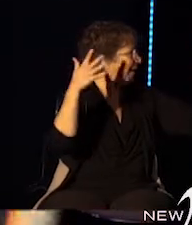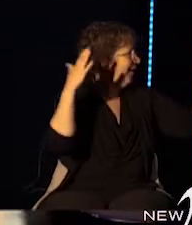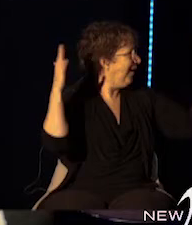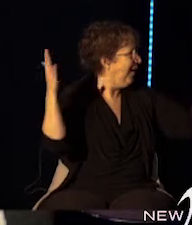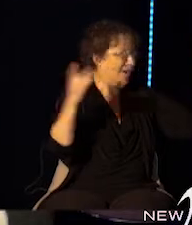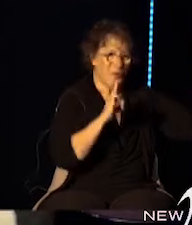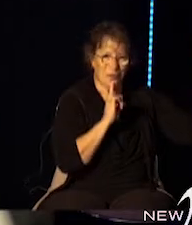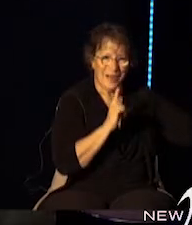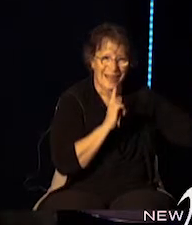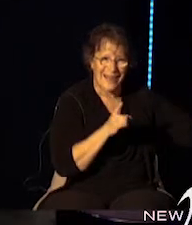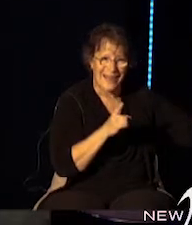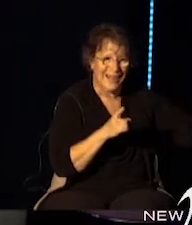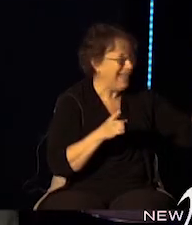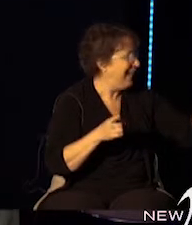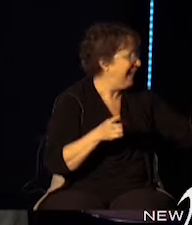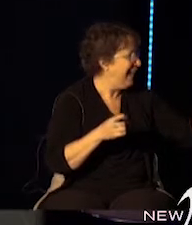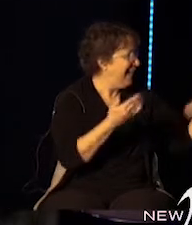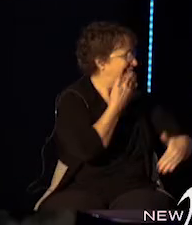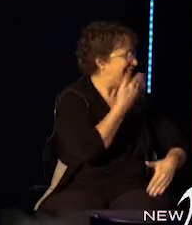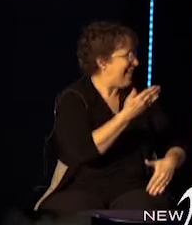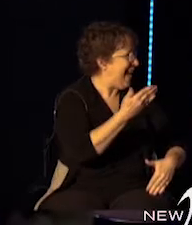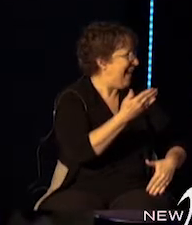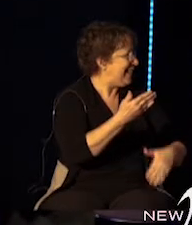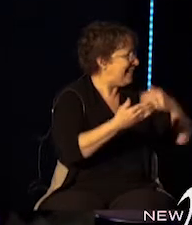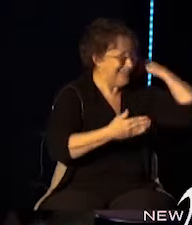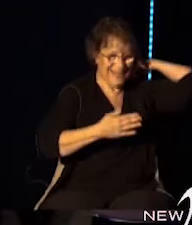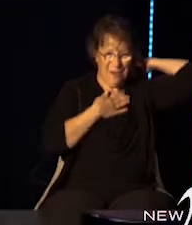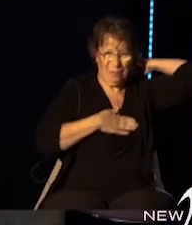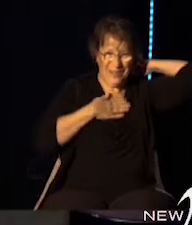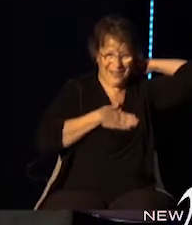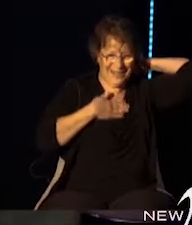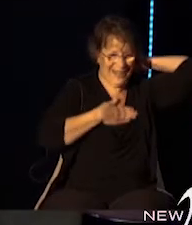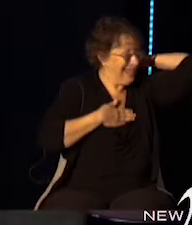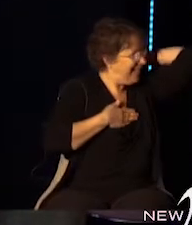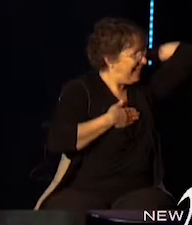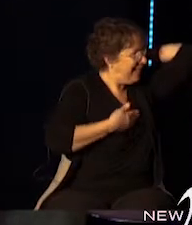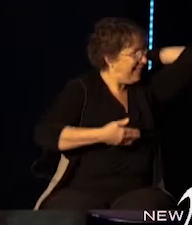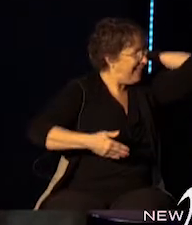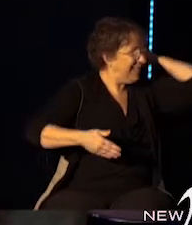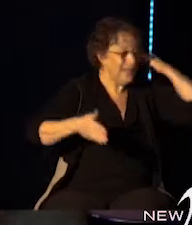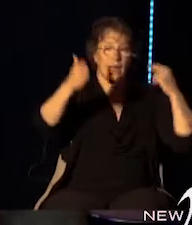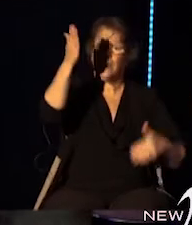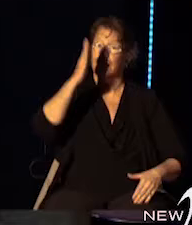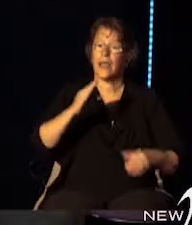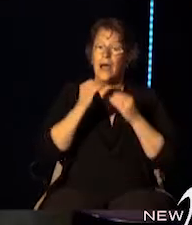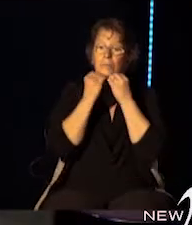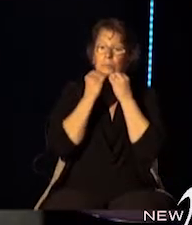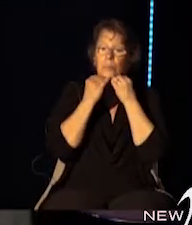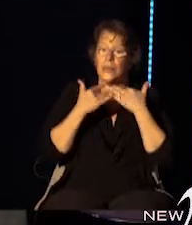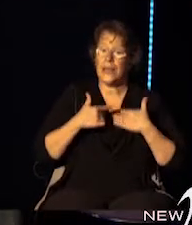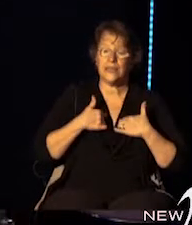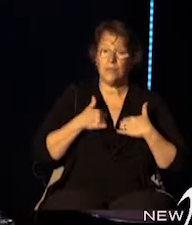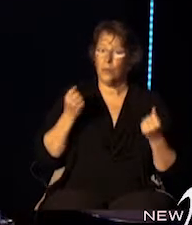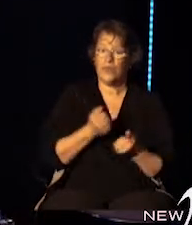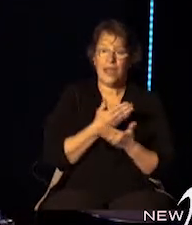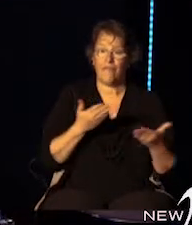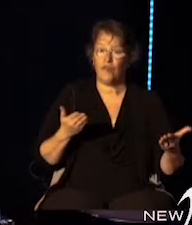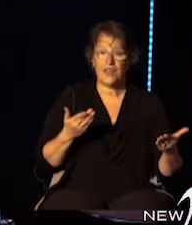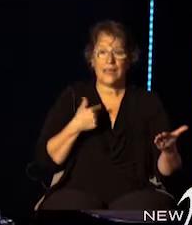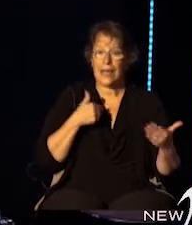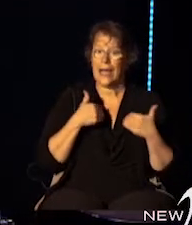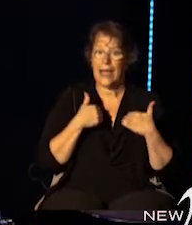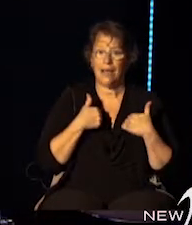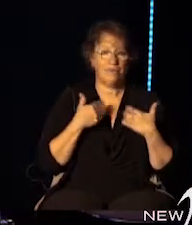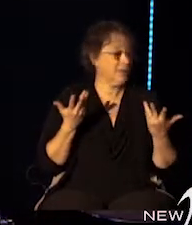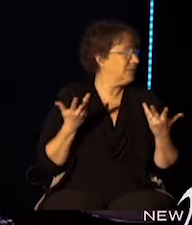for real? Yep. Thanks, dude. Appreciate it, bro. God's blessed me with everything I have. God has blessed me with everything I have, Rick